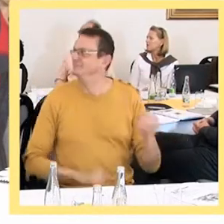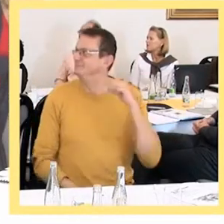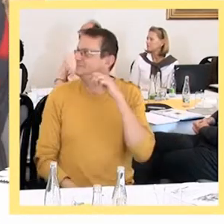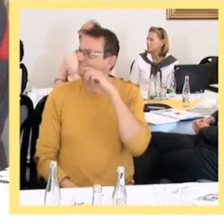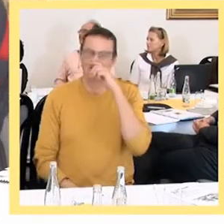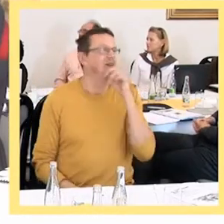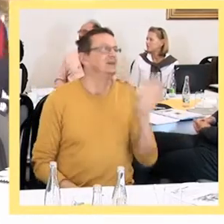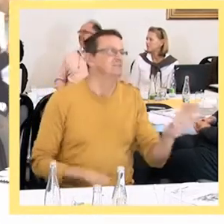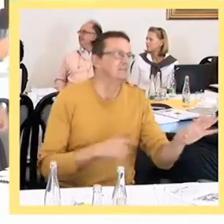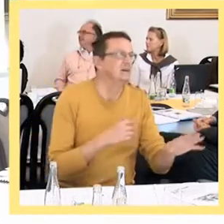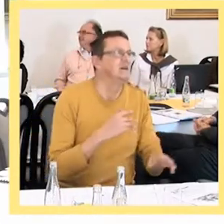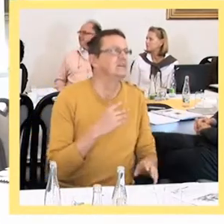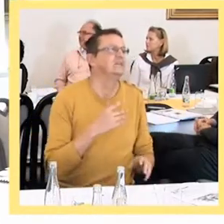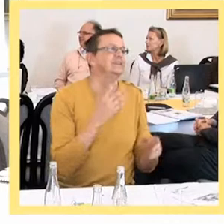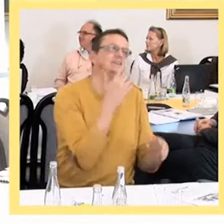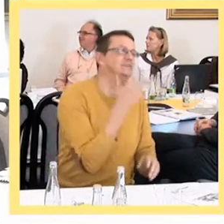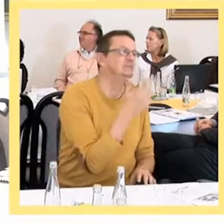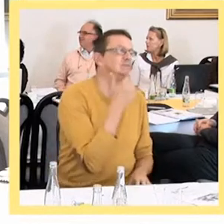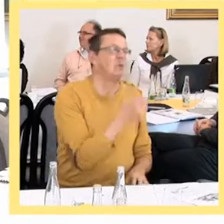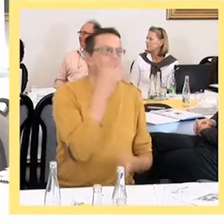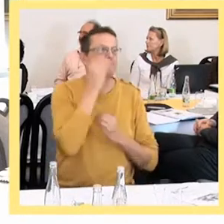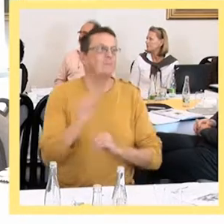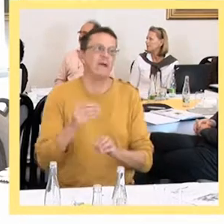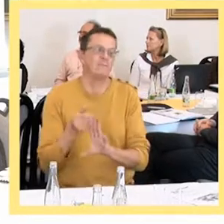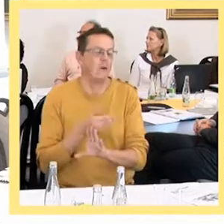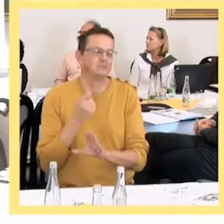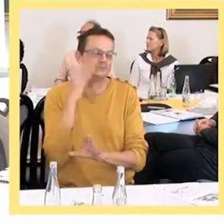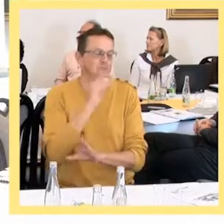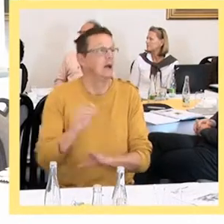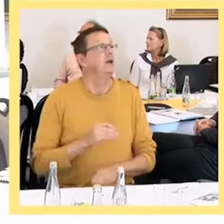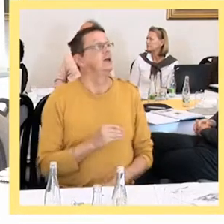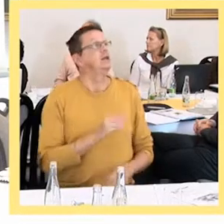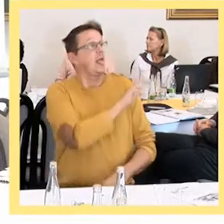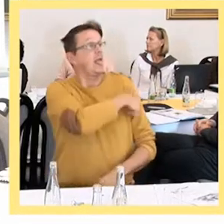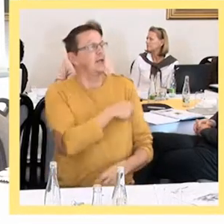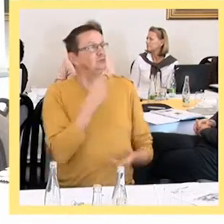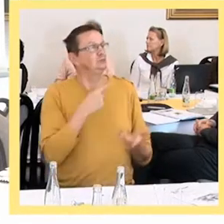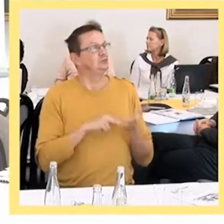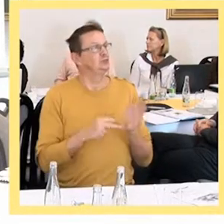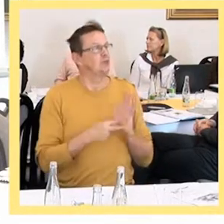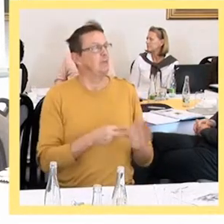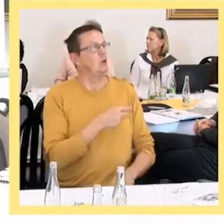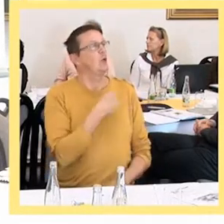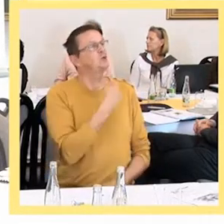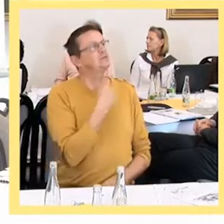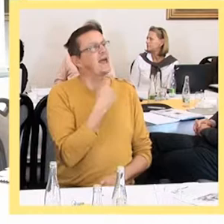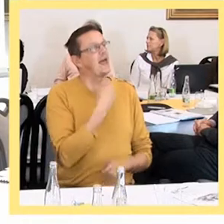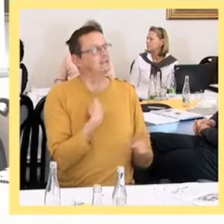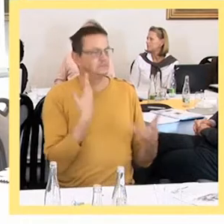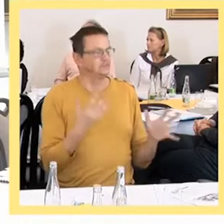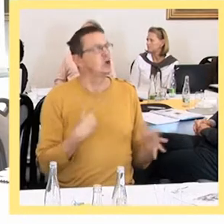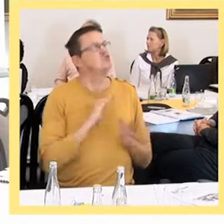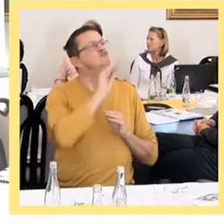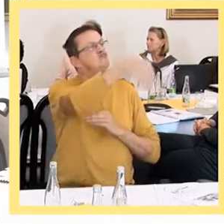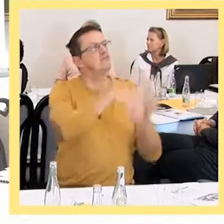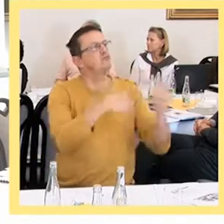We didn't brief them on that. So in the UK, we have a system whereby the hospital will set up a decontamination unit outside